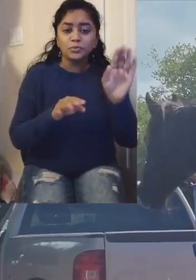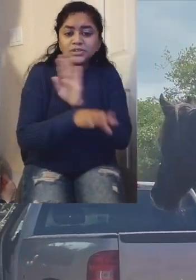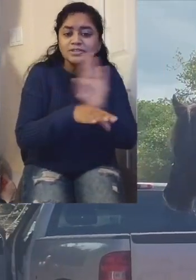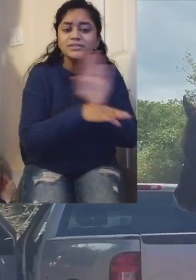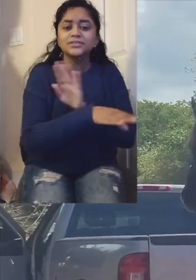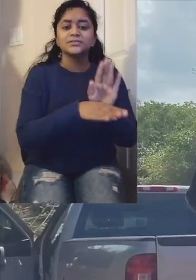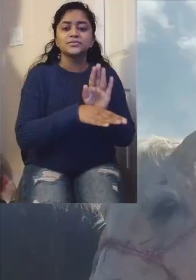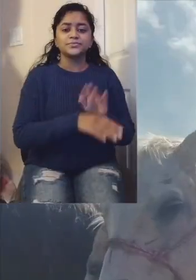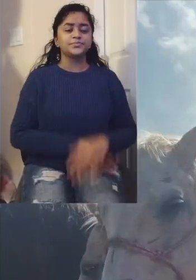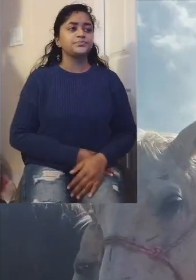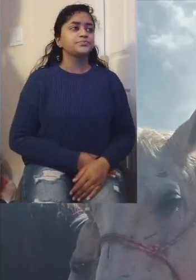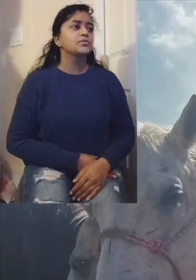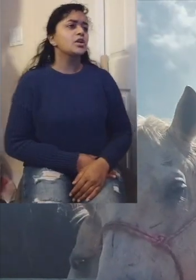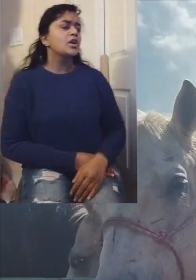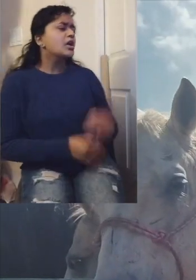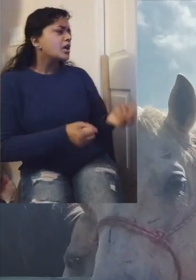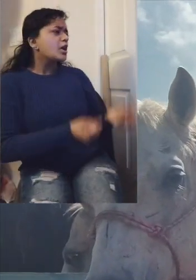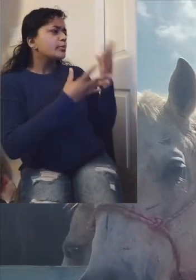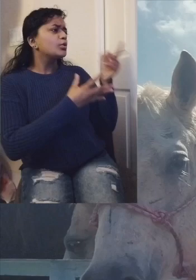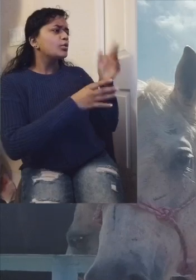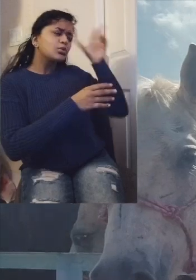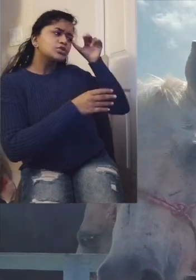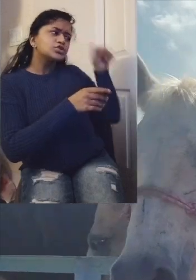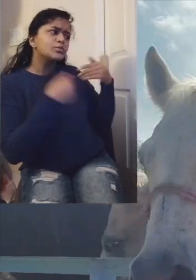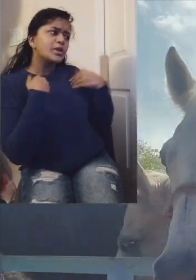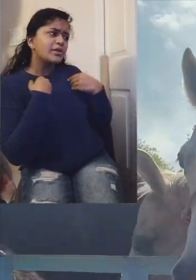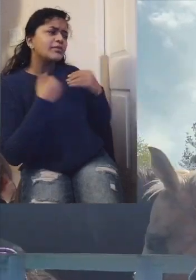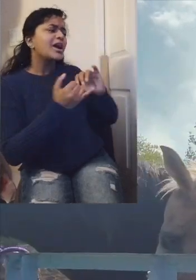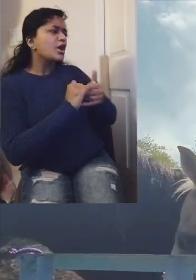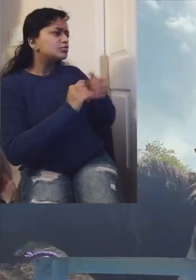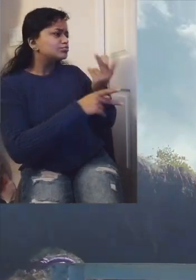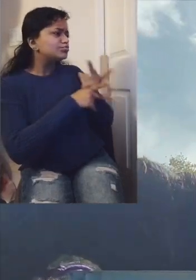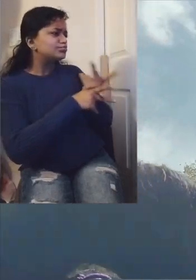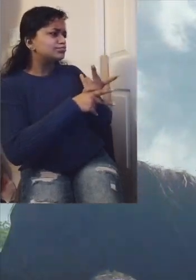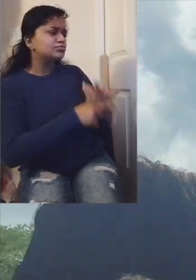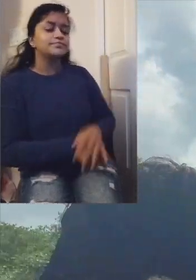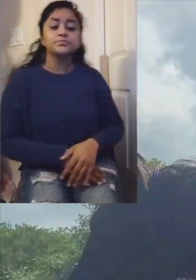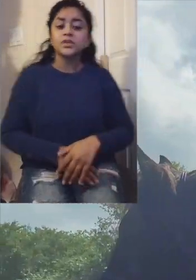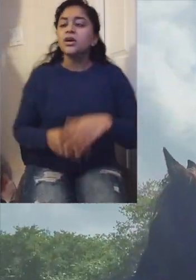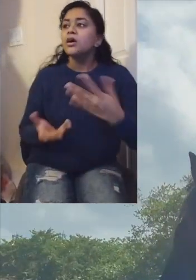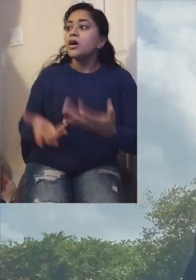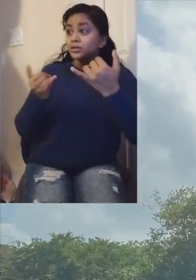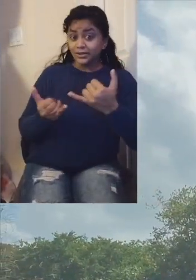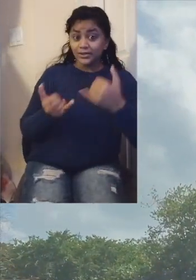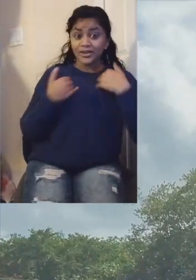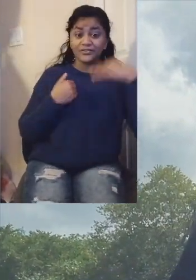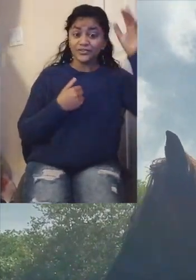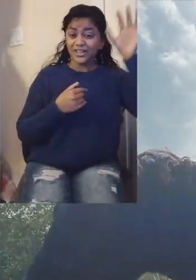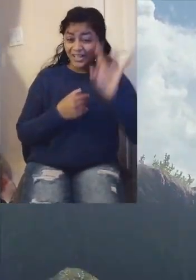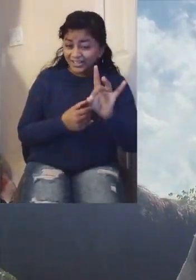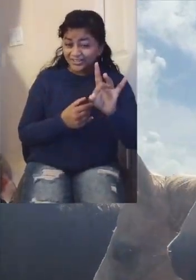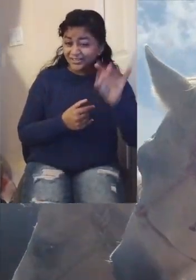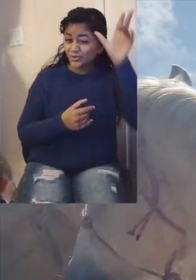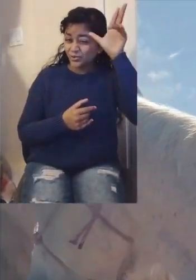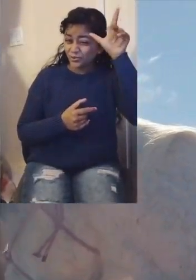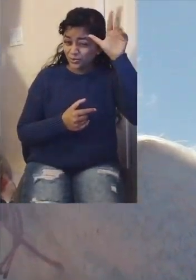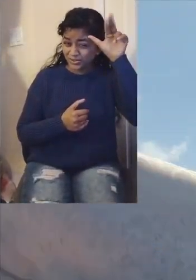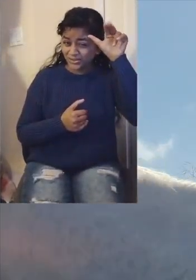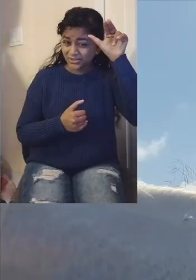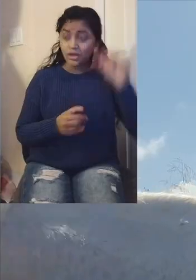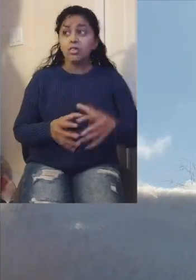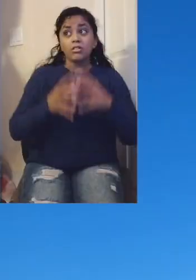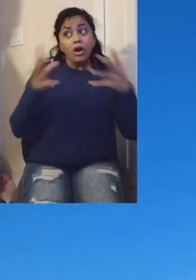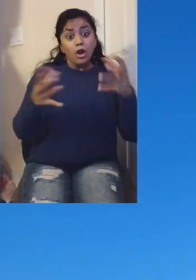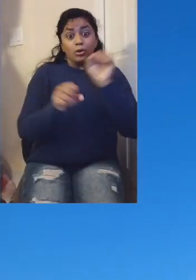condition. So I started making videos of me like rehabilitating him. And then people started emailing me and calling me about other horses